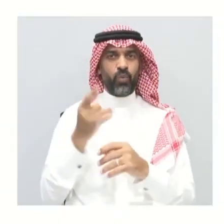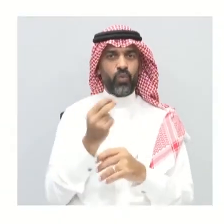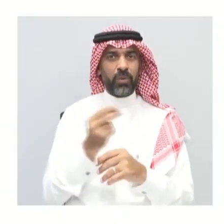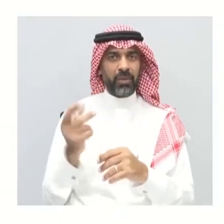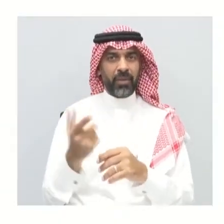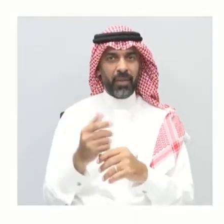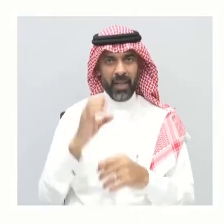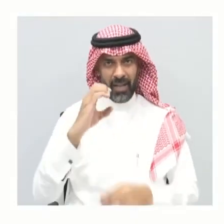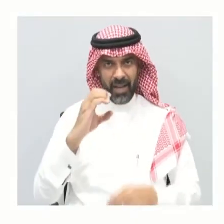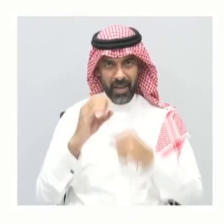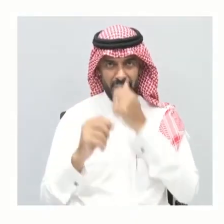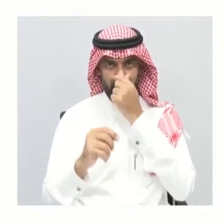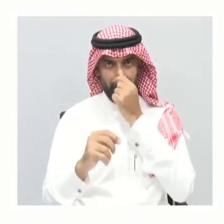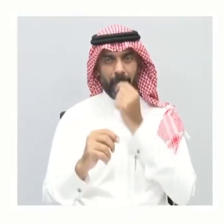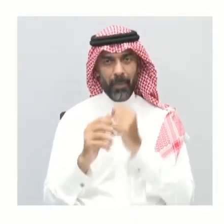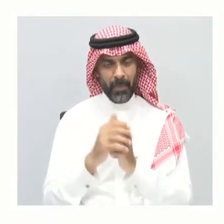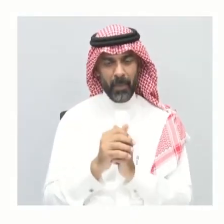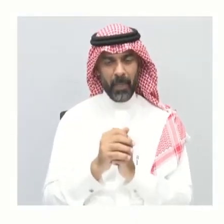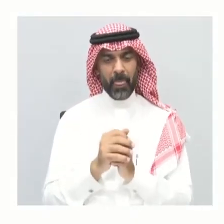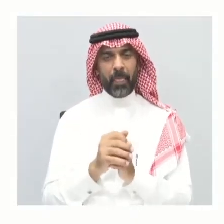It's cloudy.